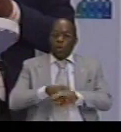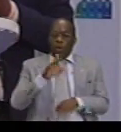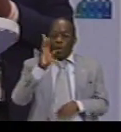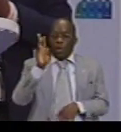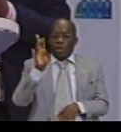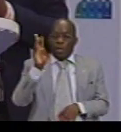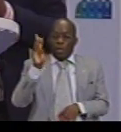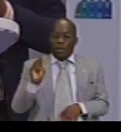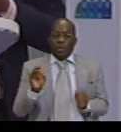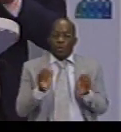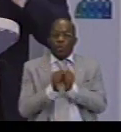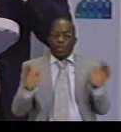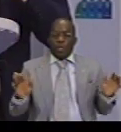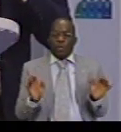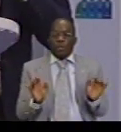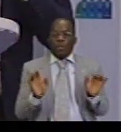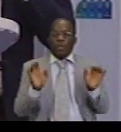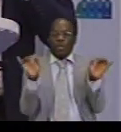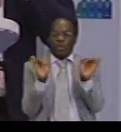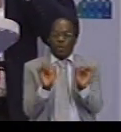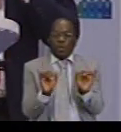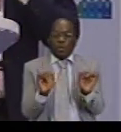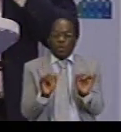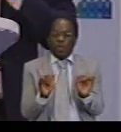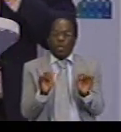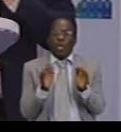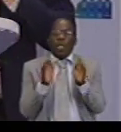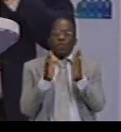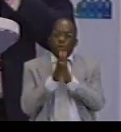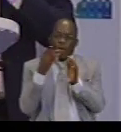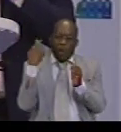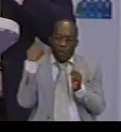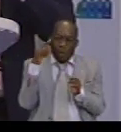Without measure. Raise your voice and pray for him.